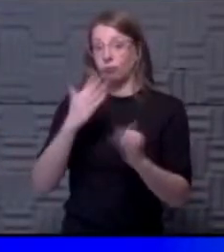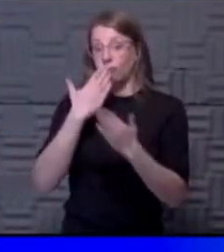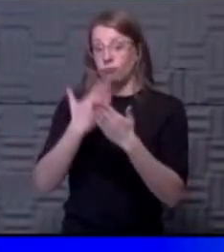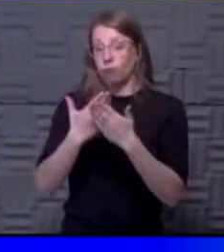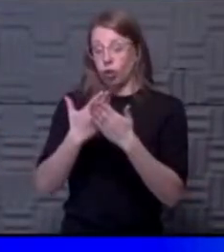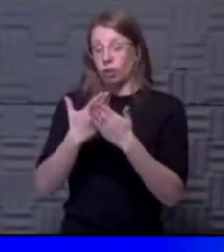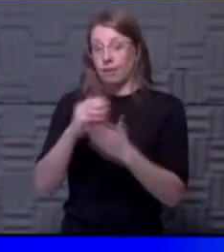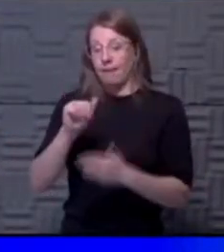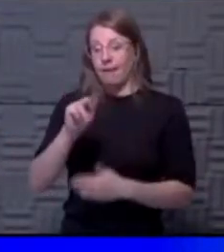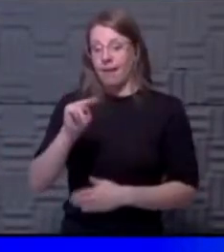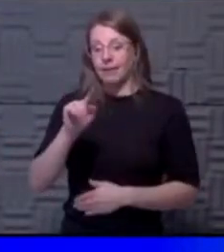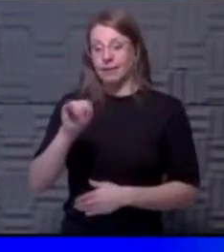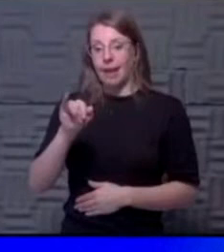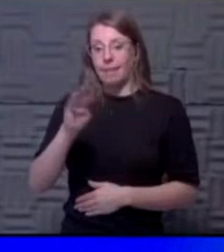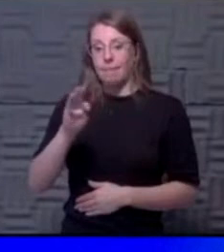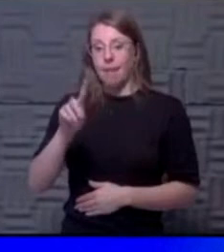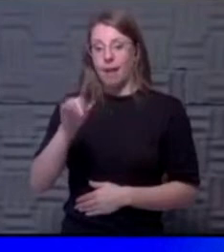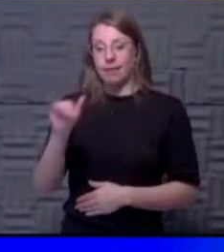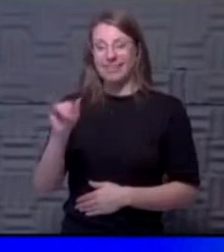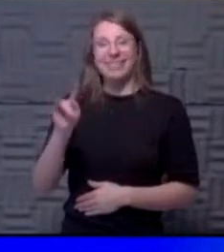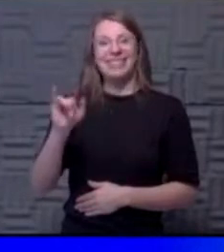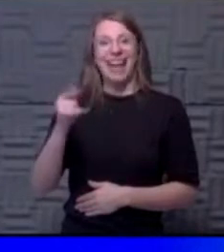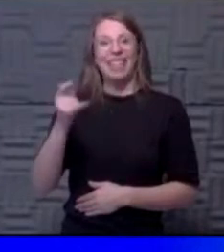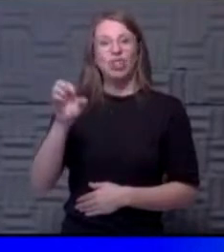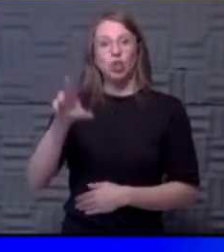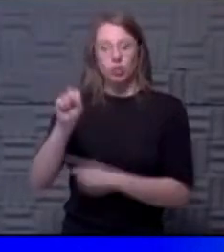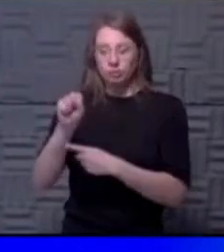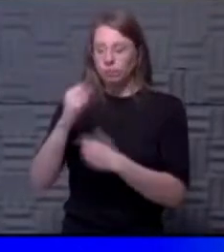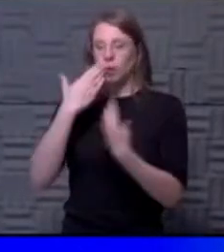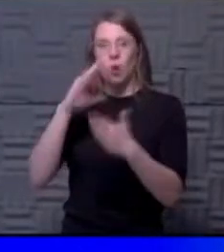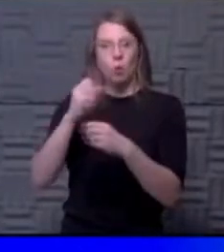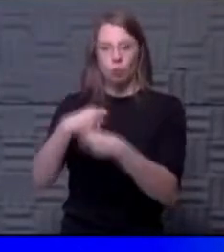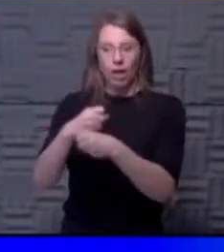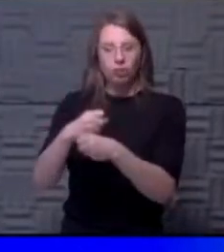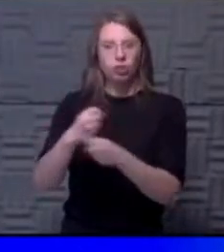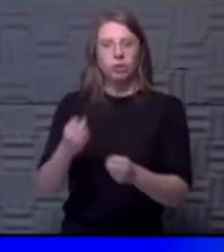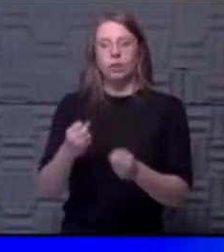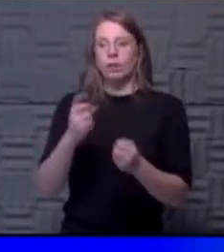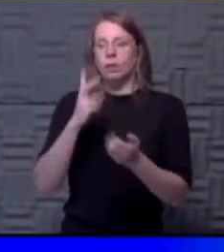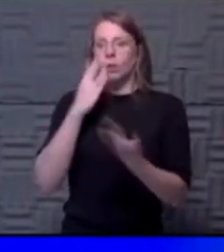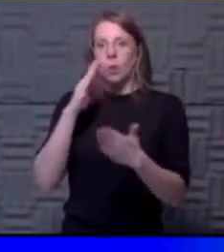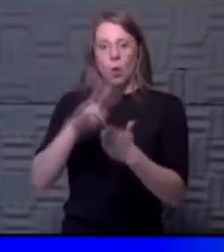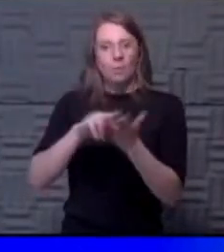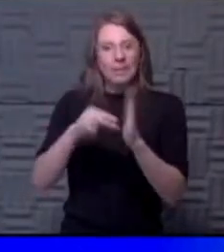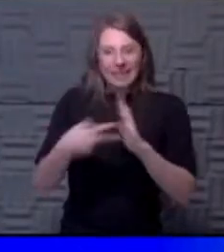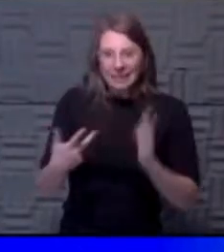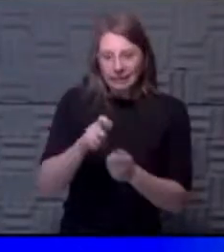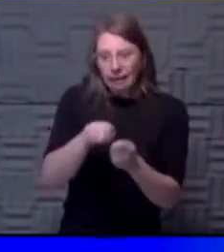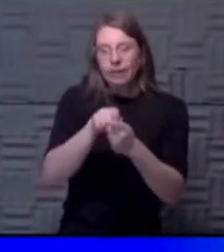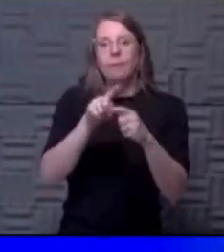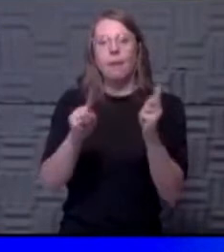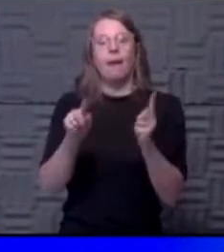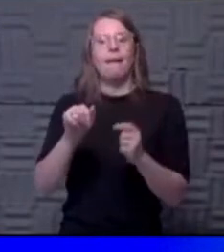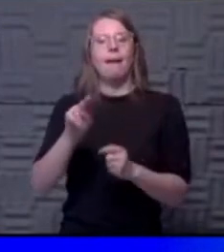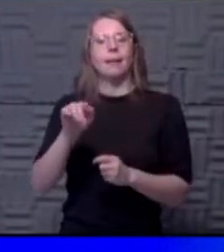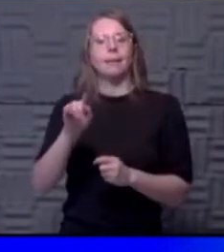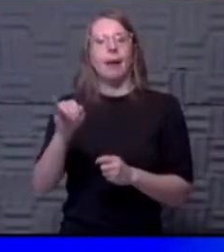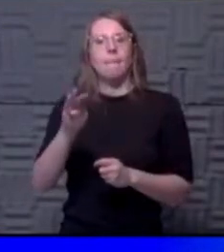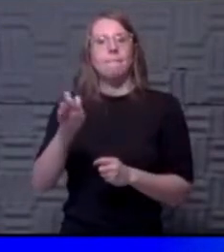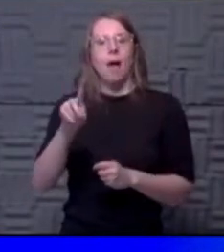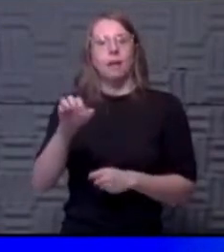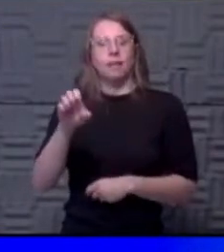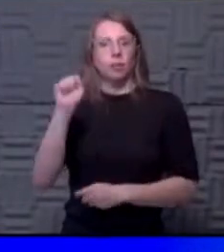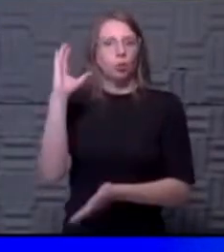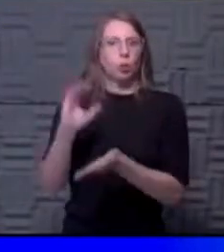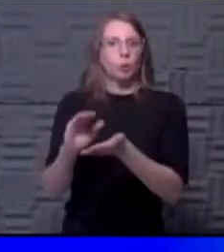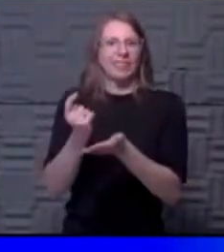amount of antibody titers. Again, we don't know the correlate of protection. We don't know what that means, but the antibodies are reduced just